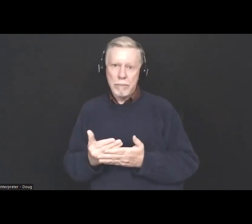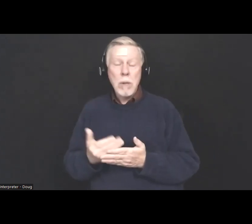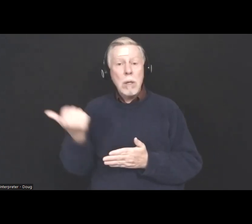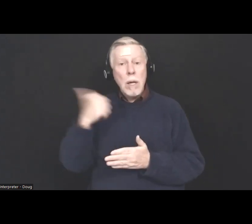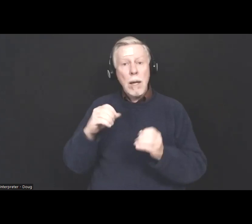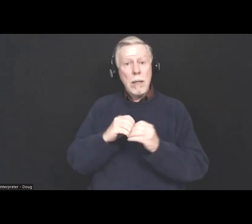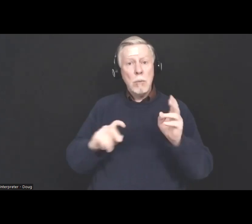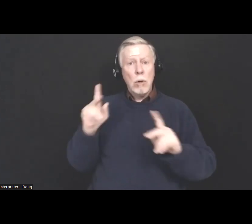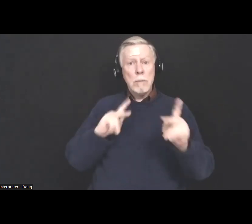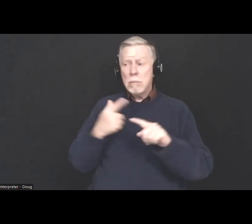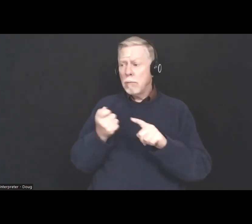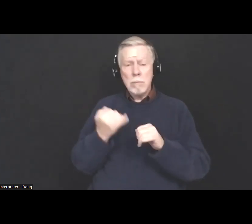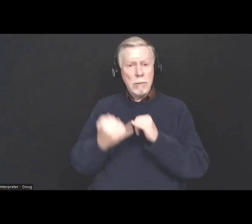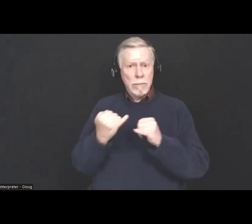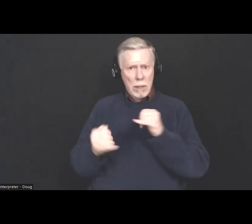there's one more.